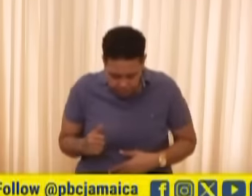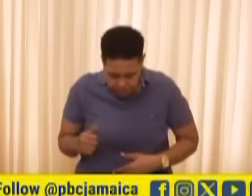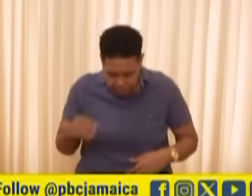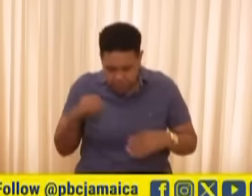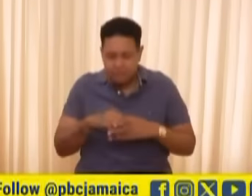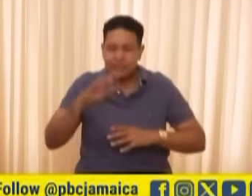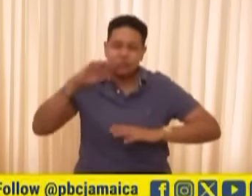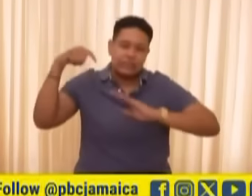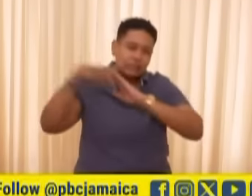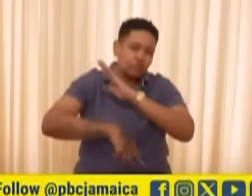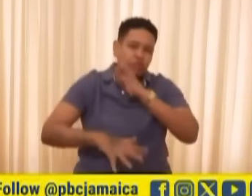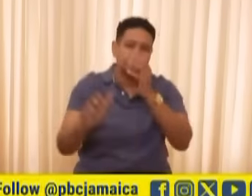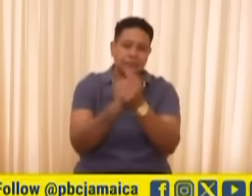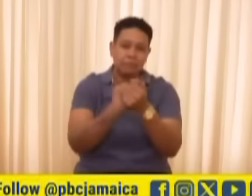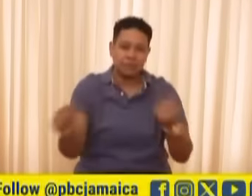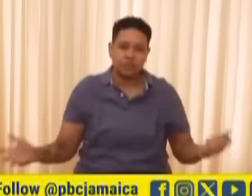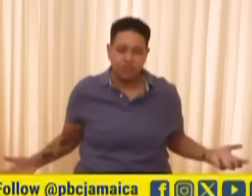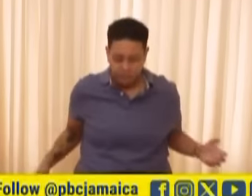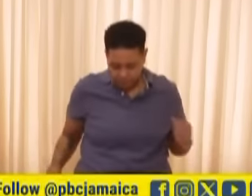in extreme damage.